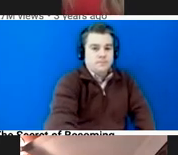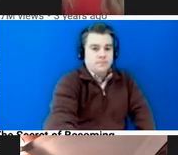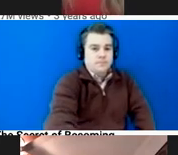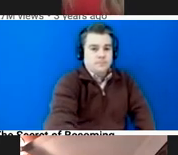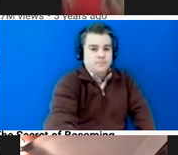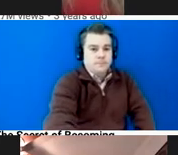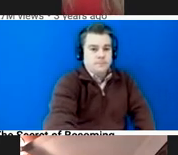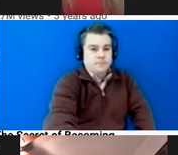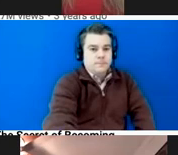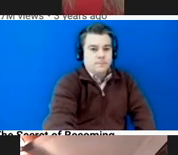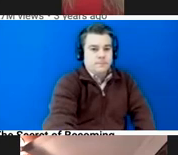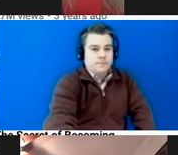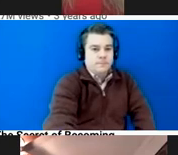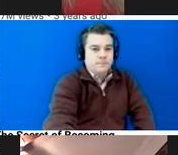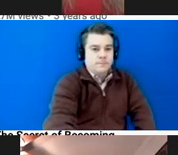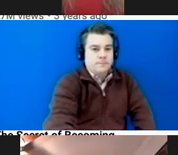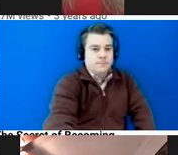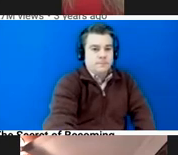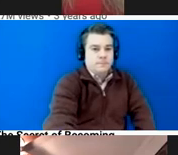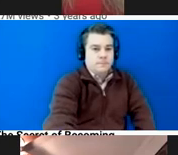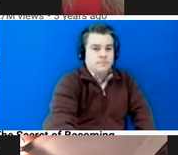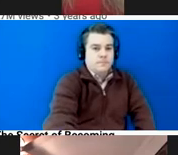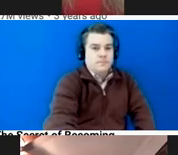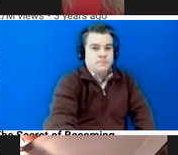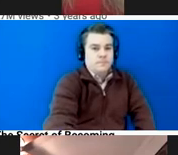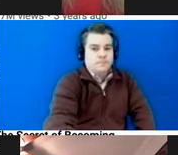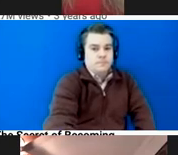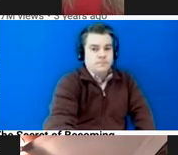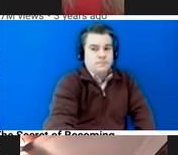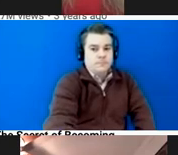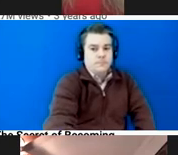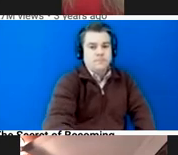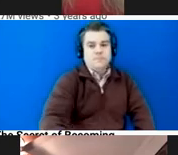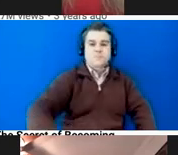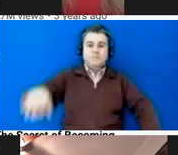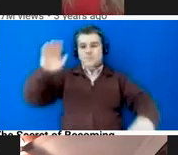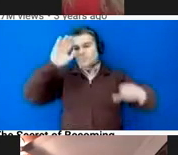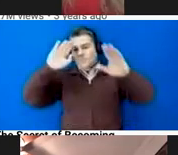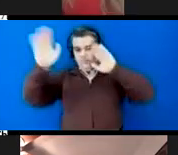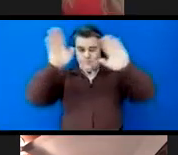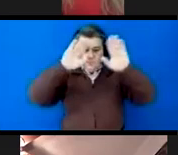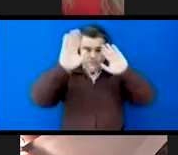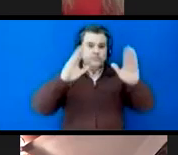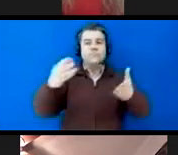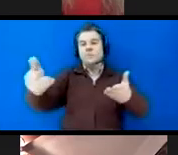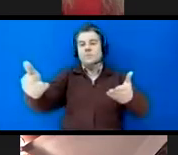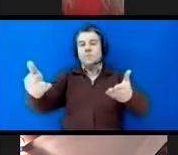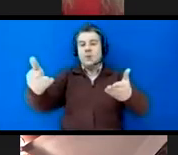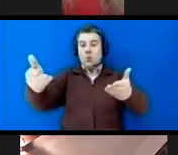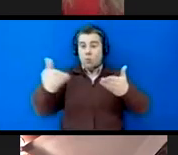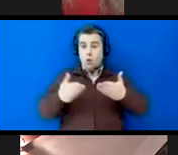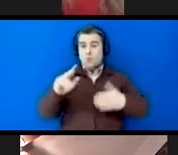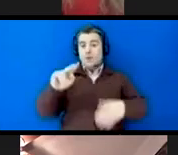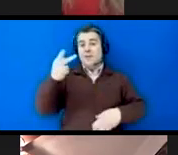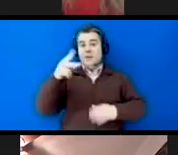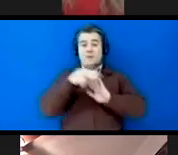Okay, stick with me here, maybe. And it doesn't close captioning. Okay. Hello, everyone, and welcome to the second video in the Plexus